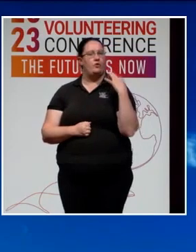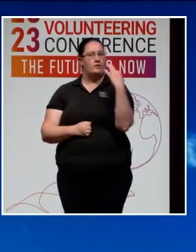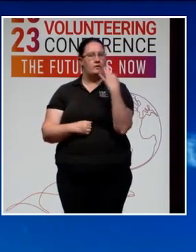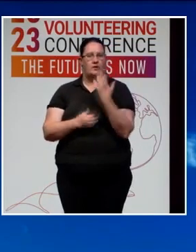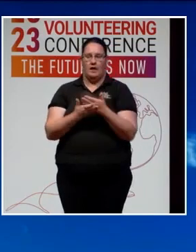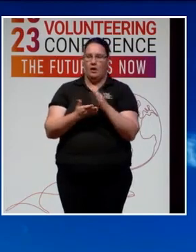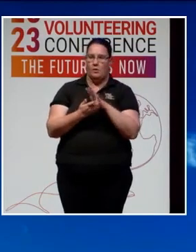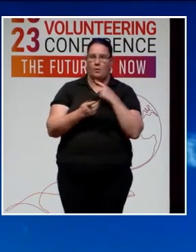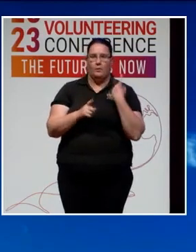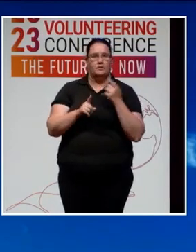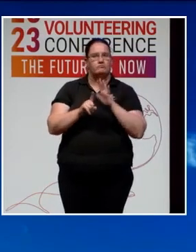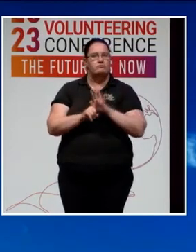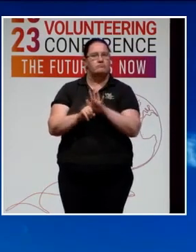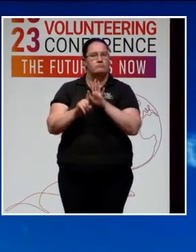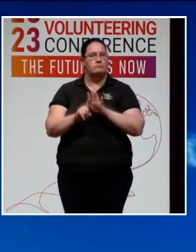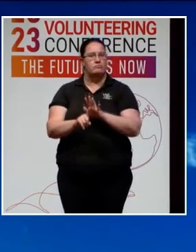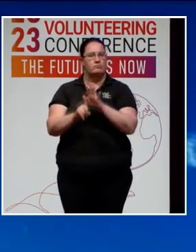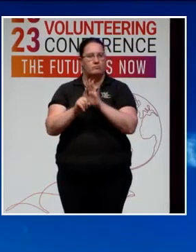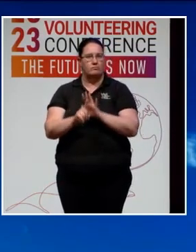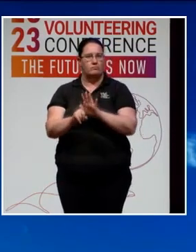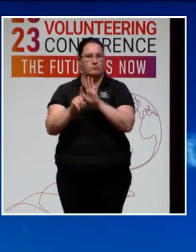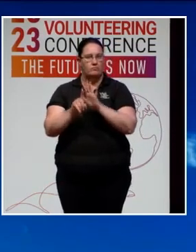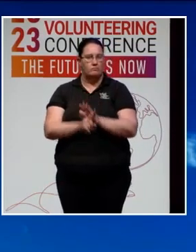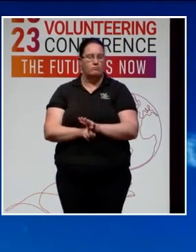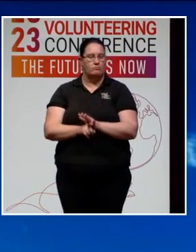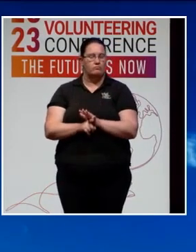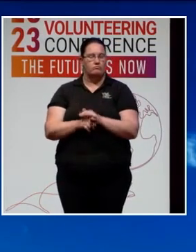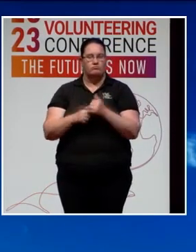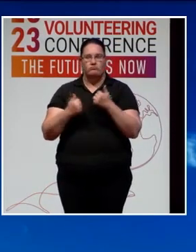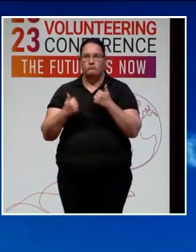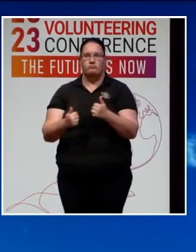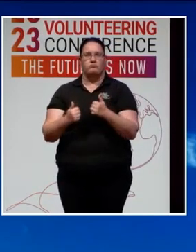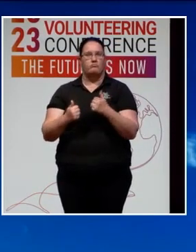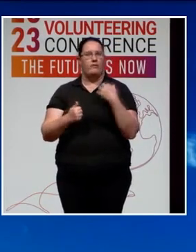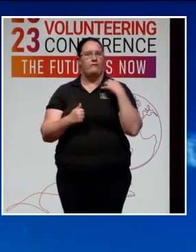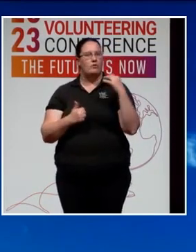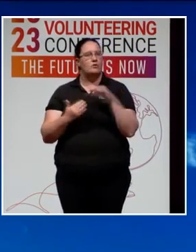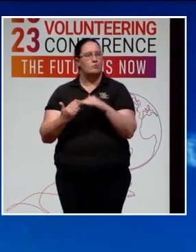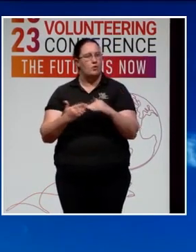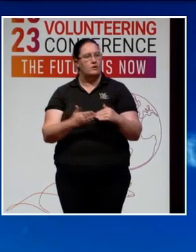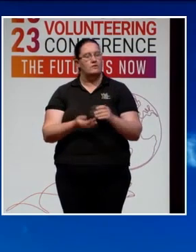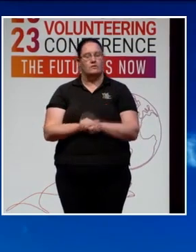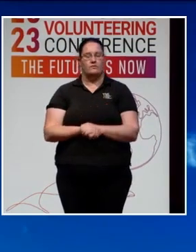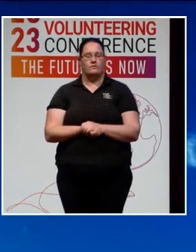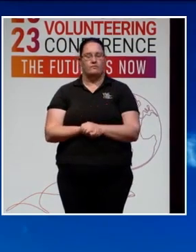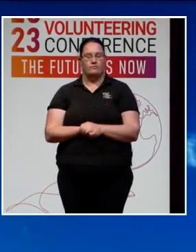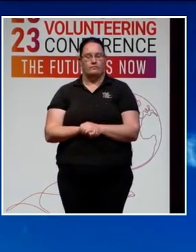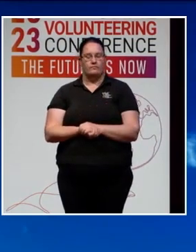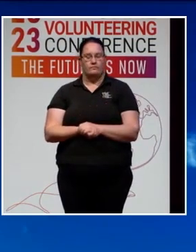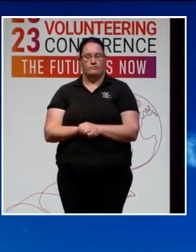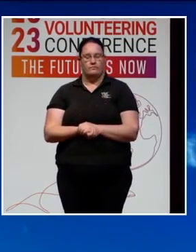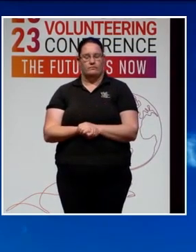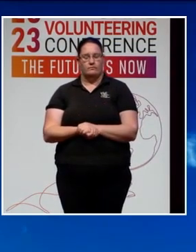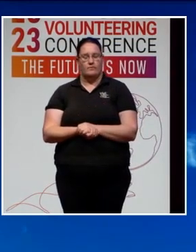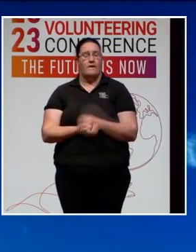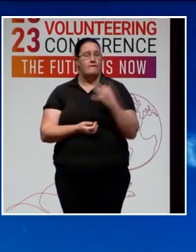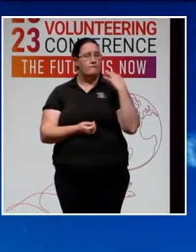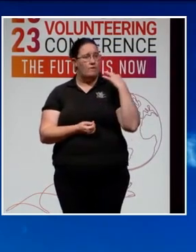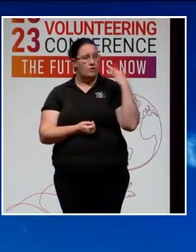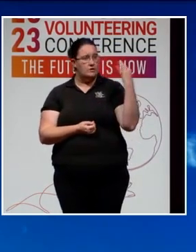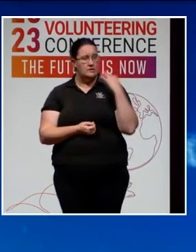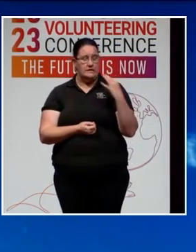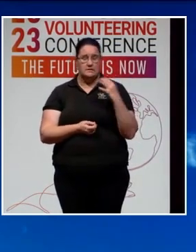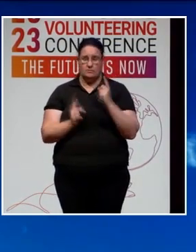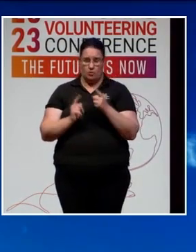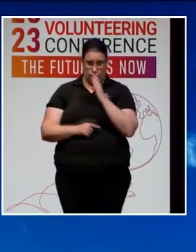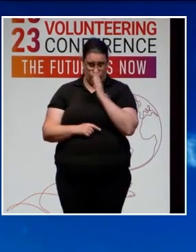a thriving volunteering community. Volunteers not only directly help those in need or are vulnerable